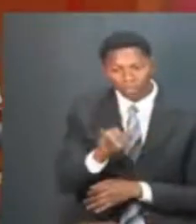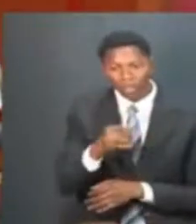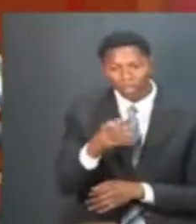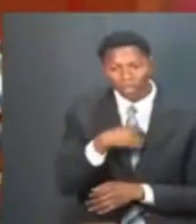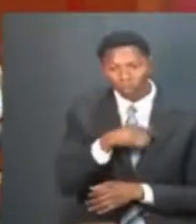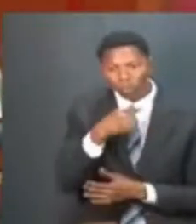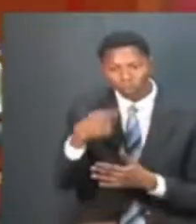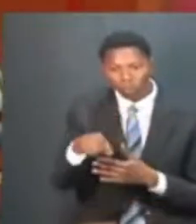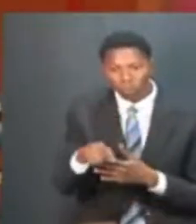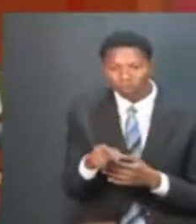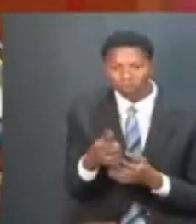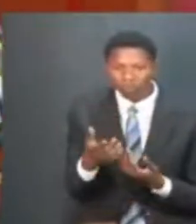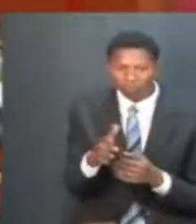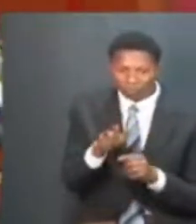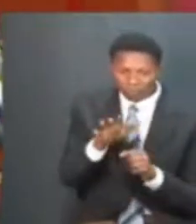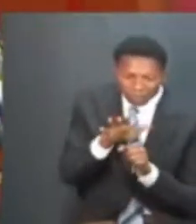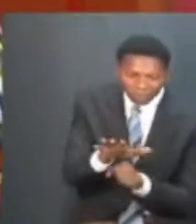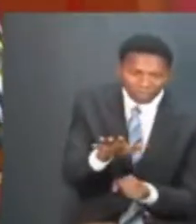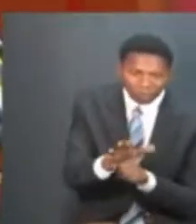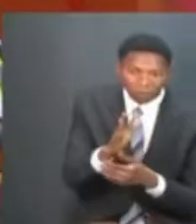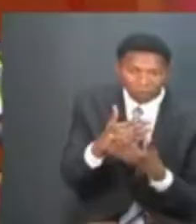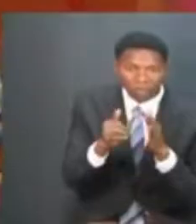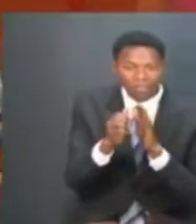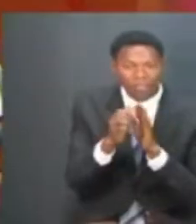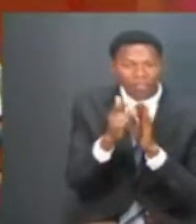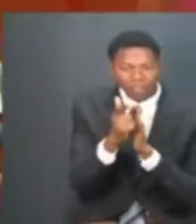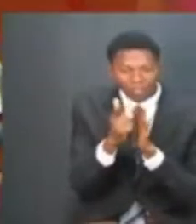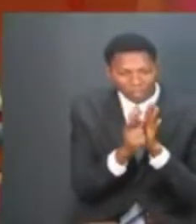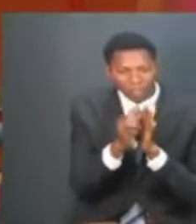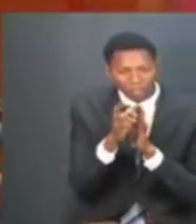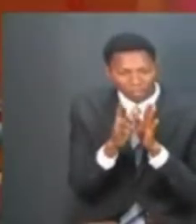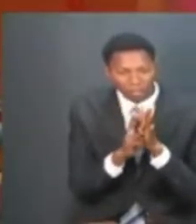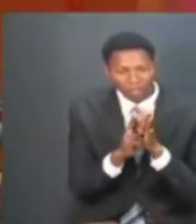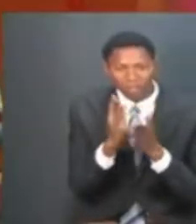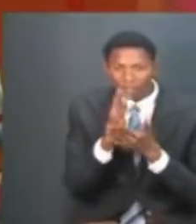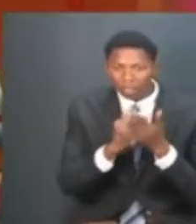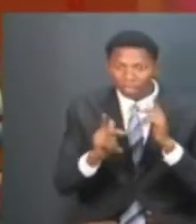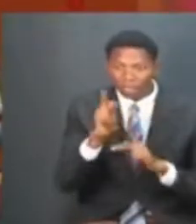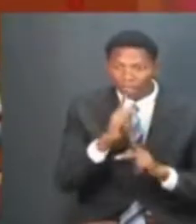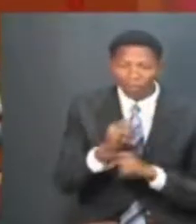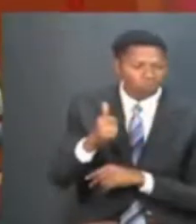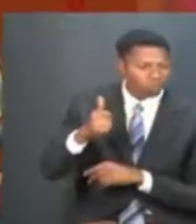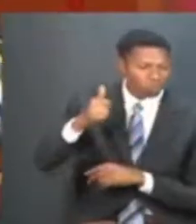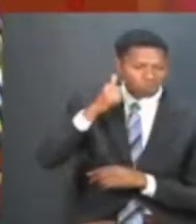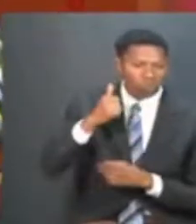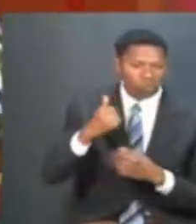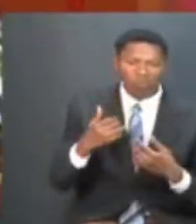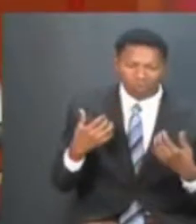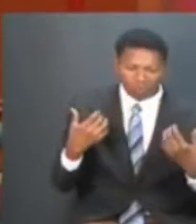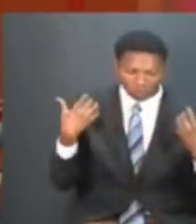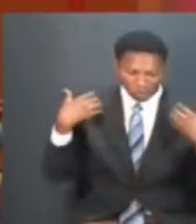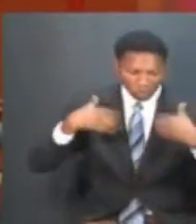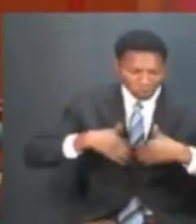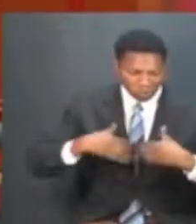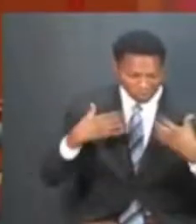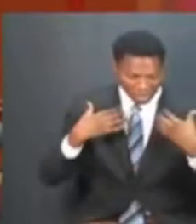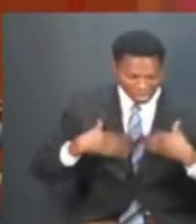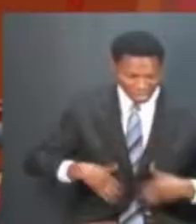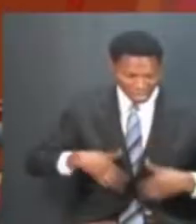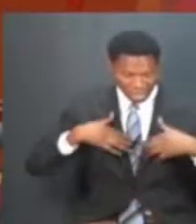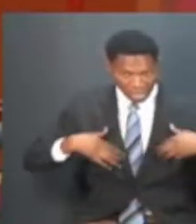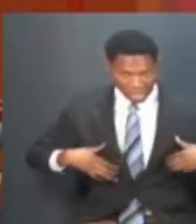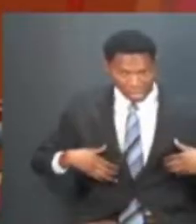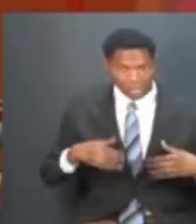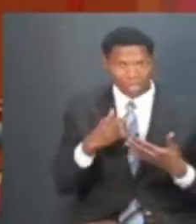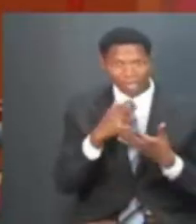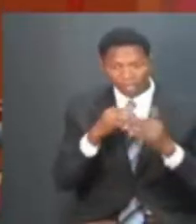enforce rules. Some persons will refuse to wear life jackets. They will tell you either it is dirty